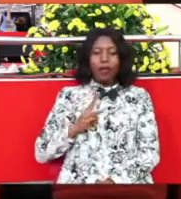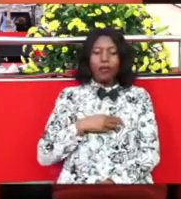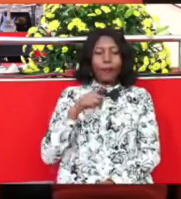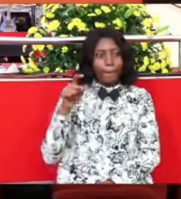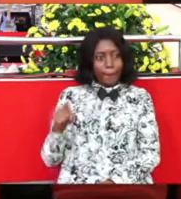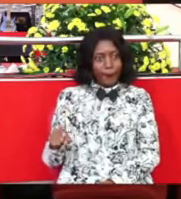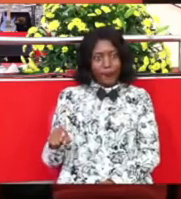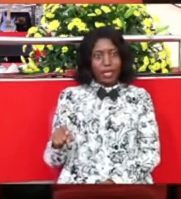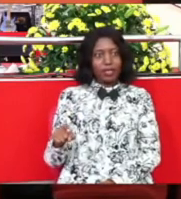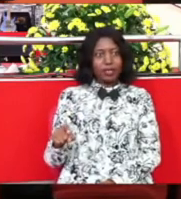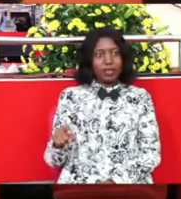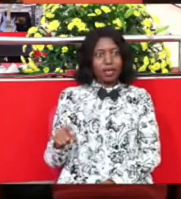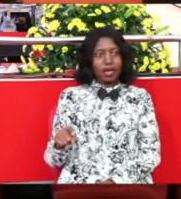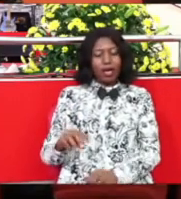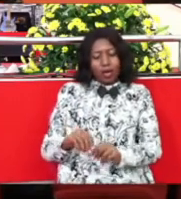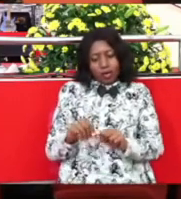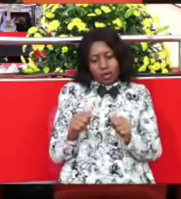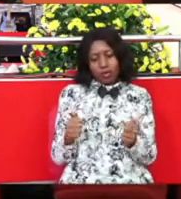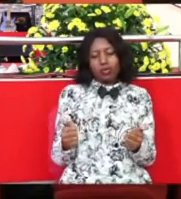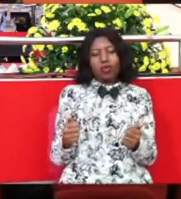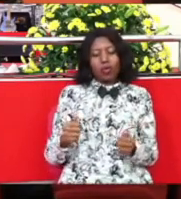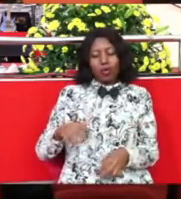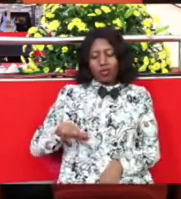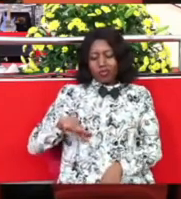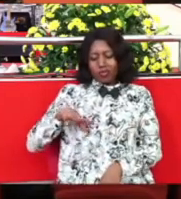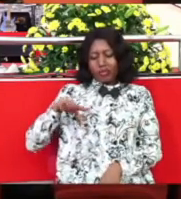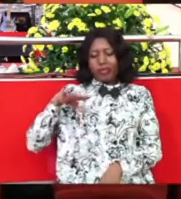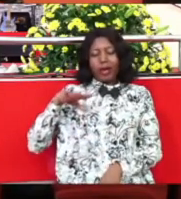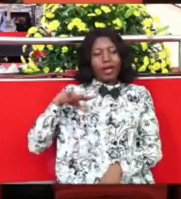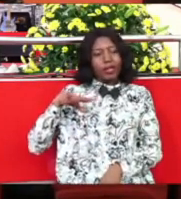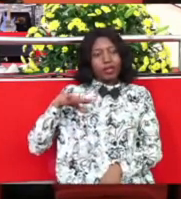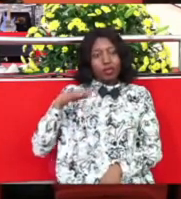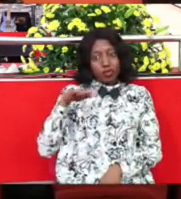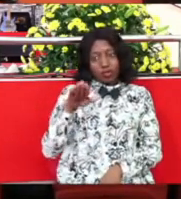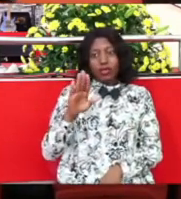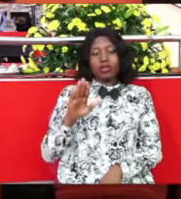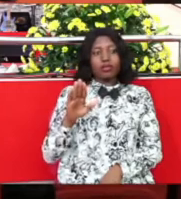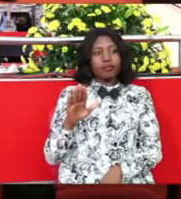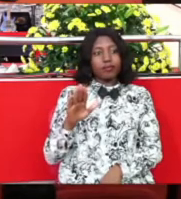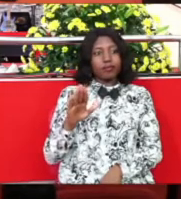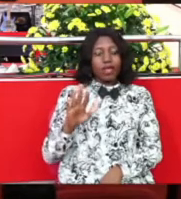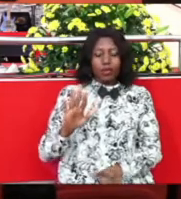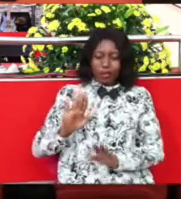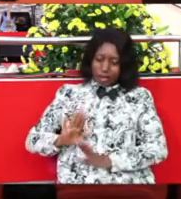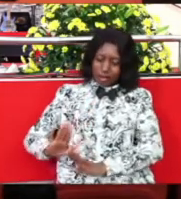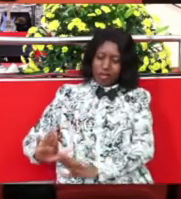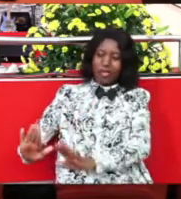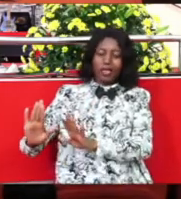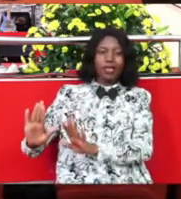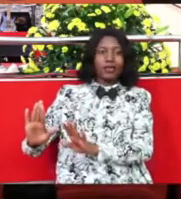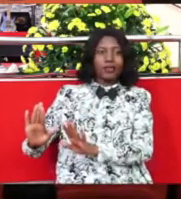our pride. Lazima tukaweze kushughulikia kiburi chetu. We must be willing to put our titles down. Lazima tukaweze